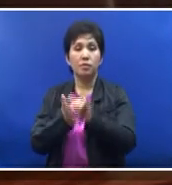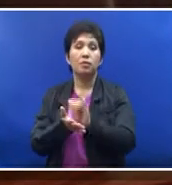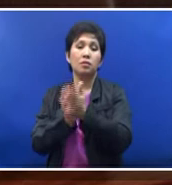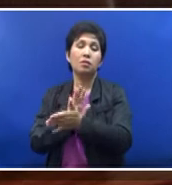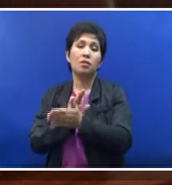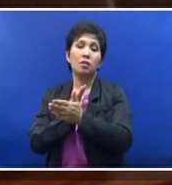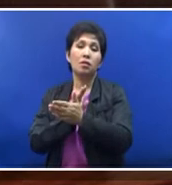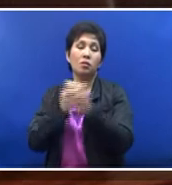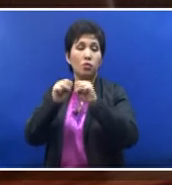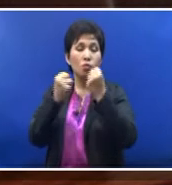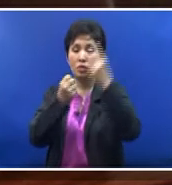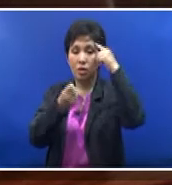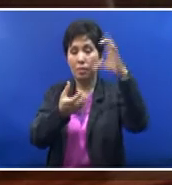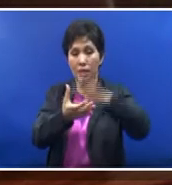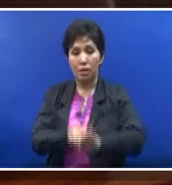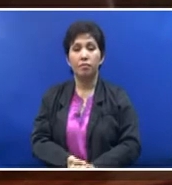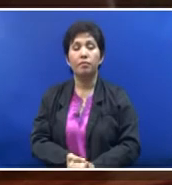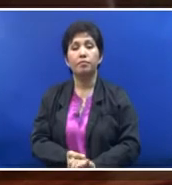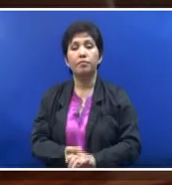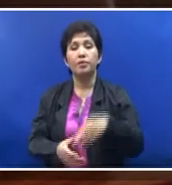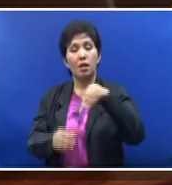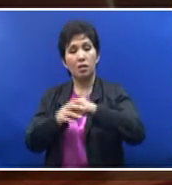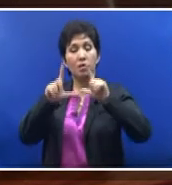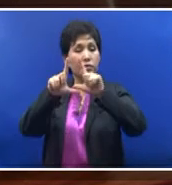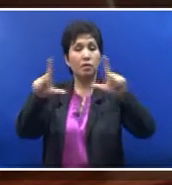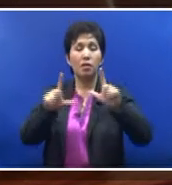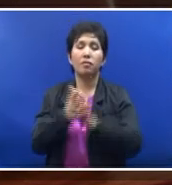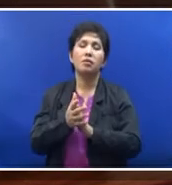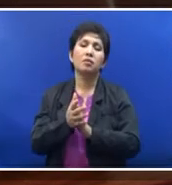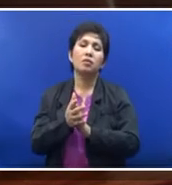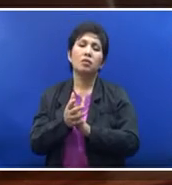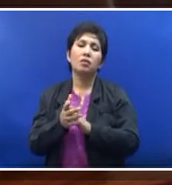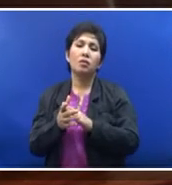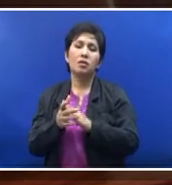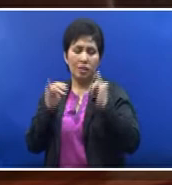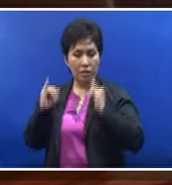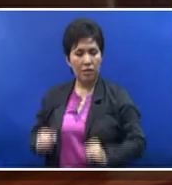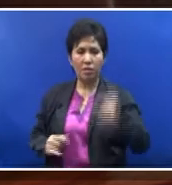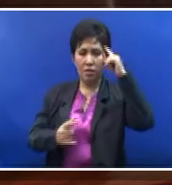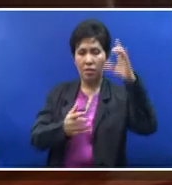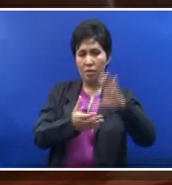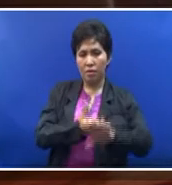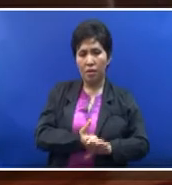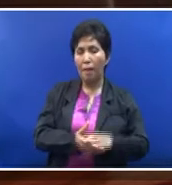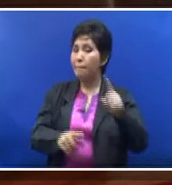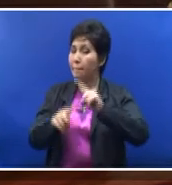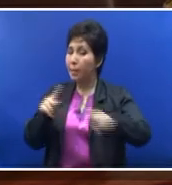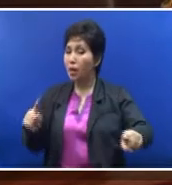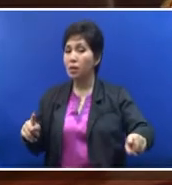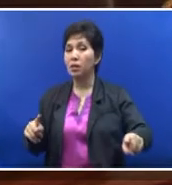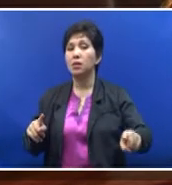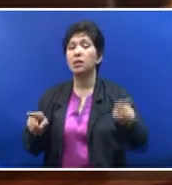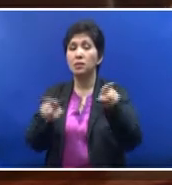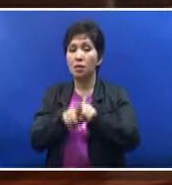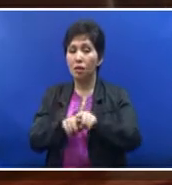a social being. Okay, it is never ever been regarded as individual being, but they are, okay,